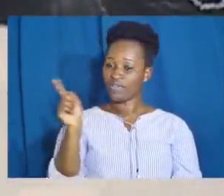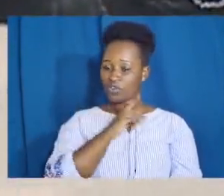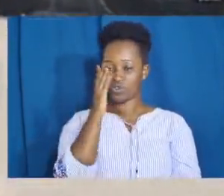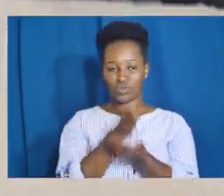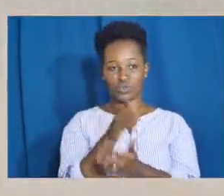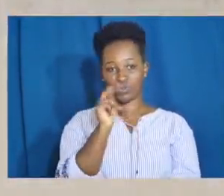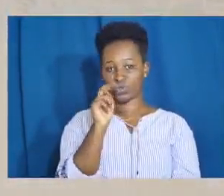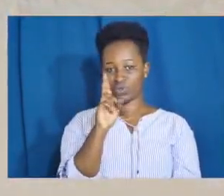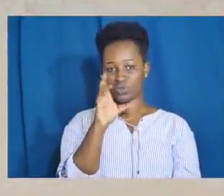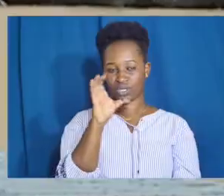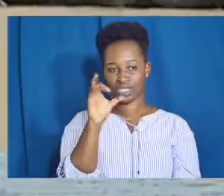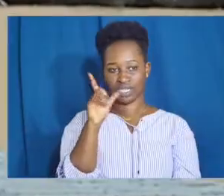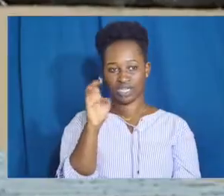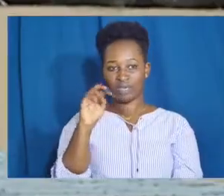is